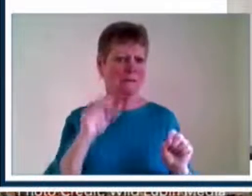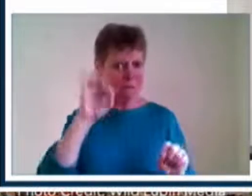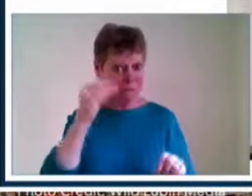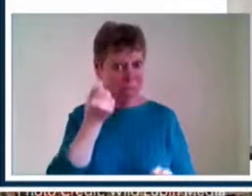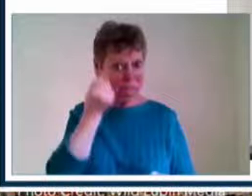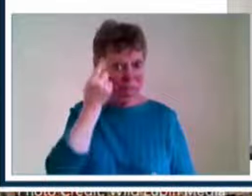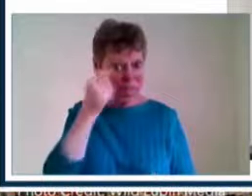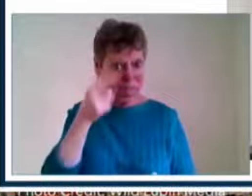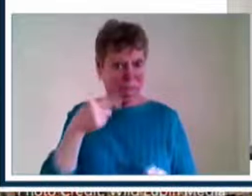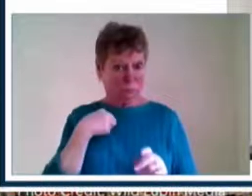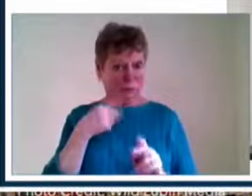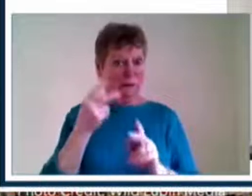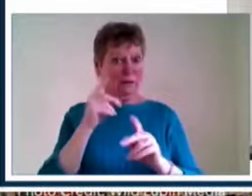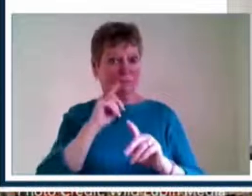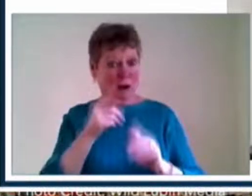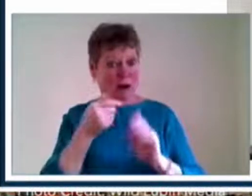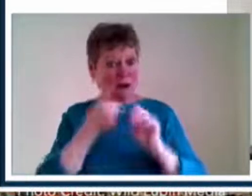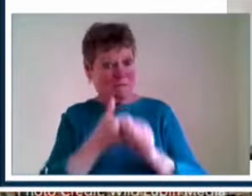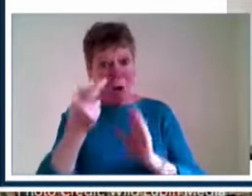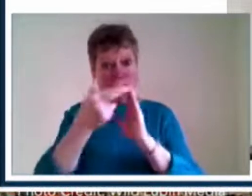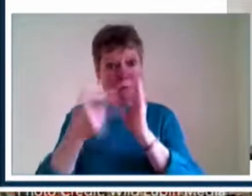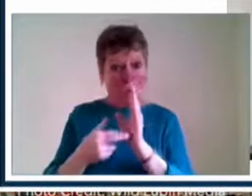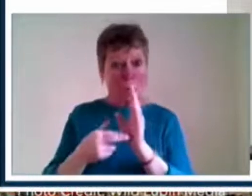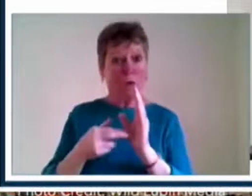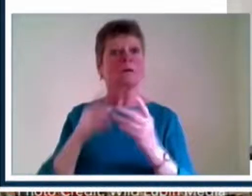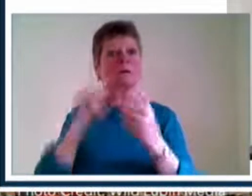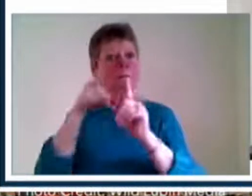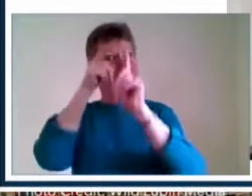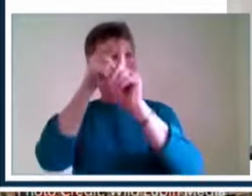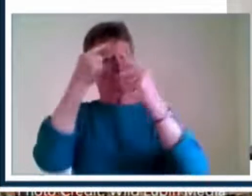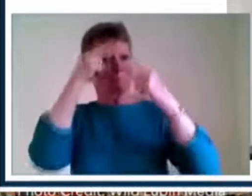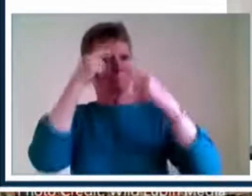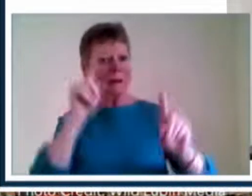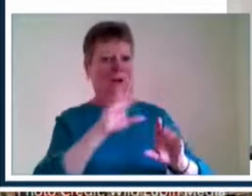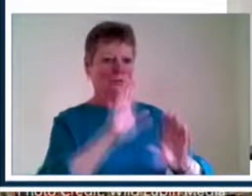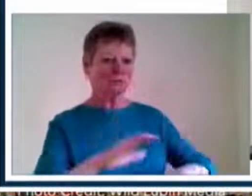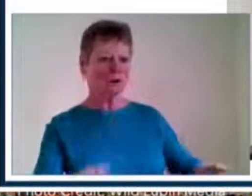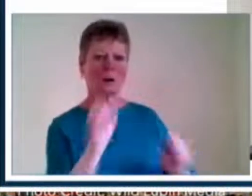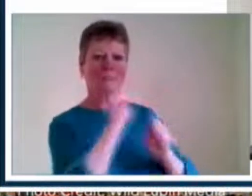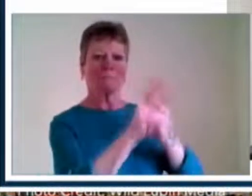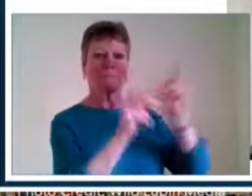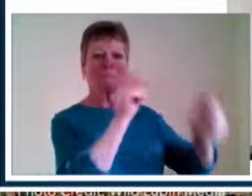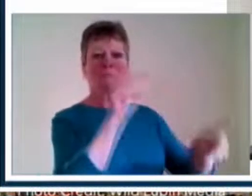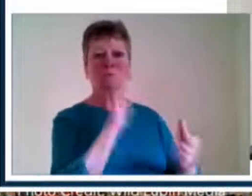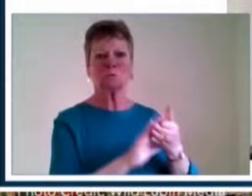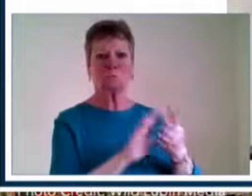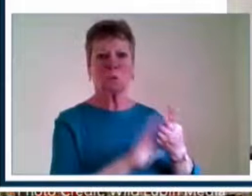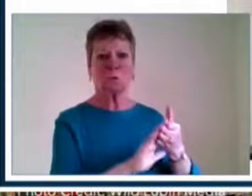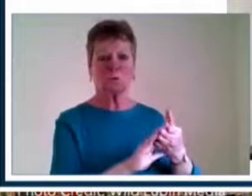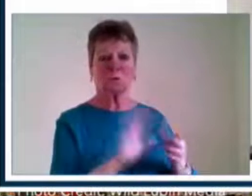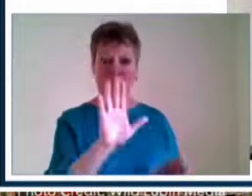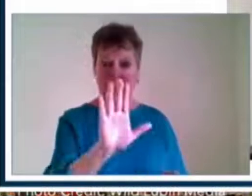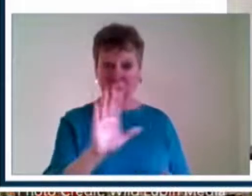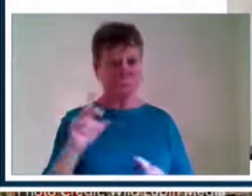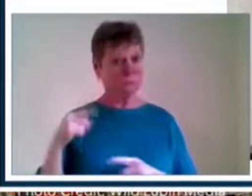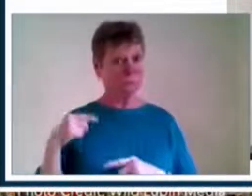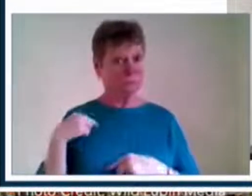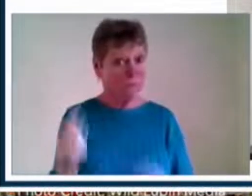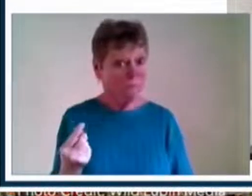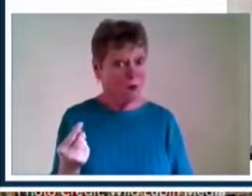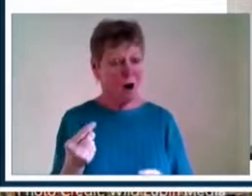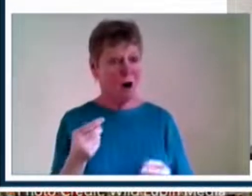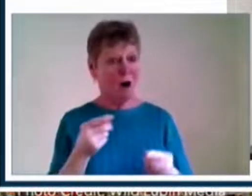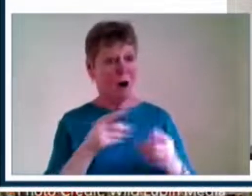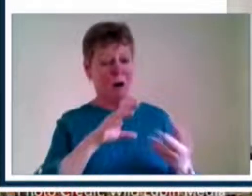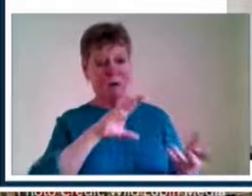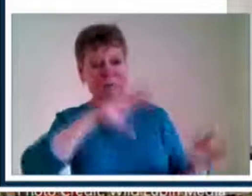allowing our children to be in school. And to date, with the return to school, we have not seen any operational interruptions